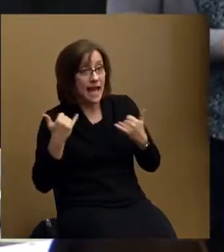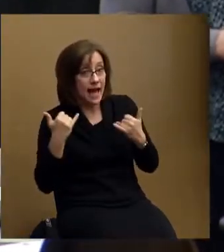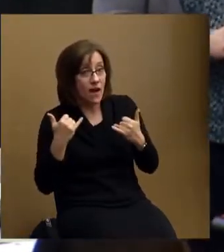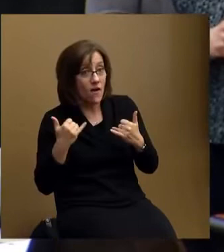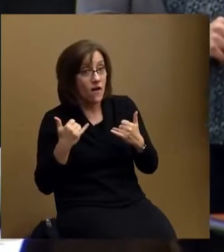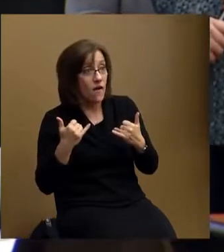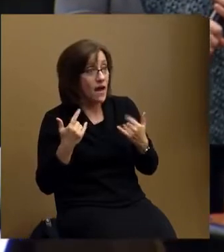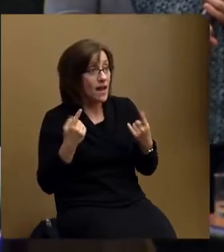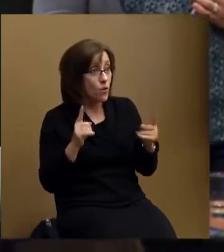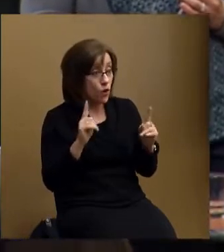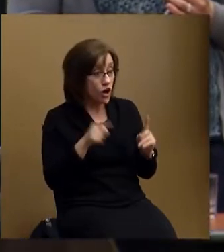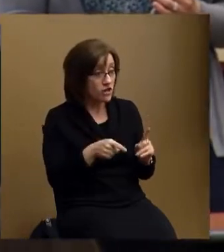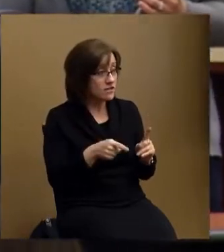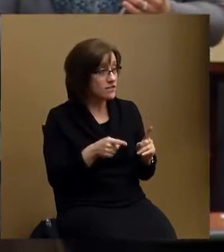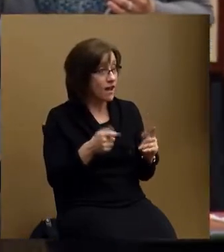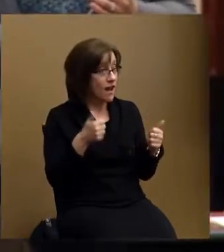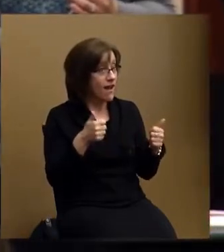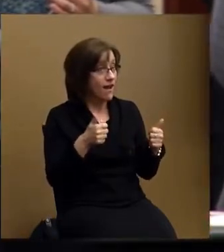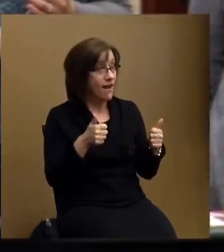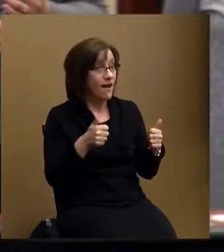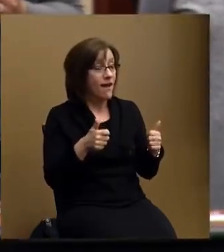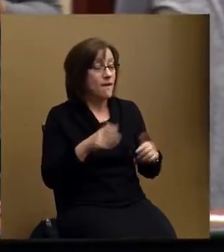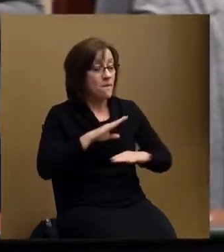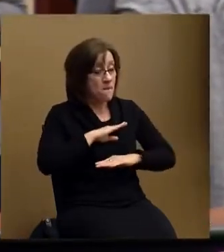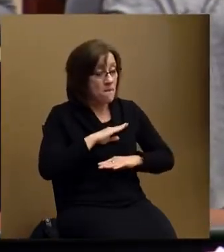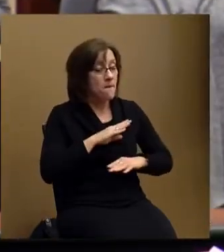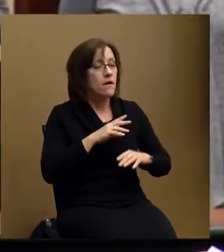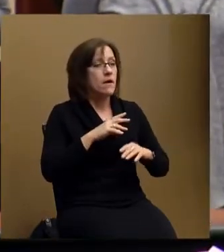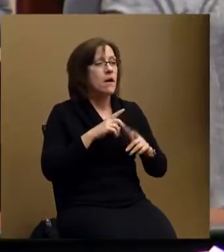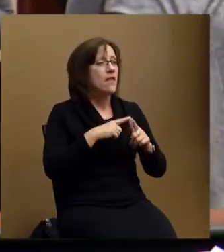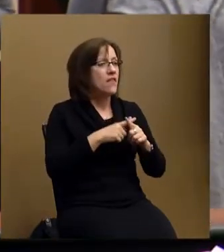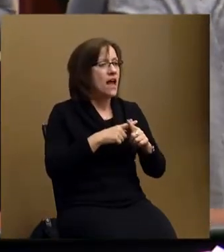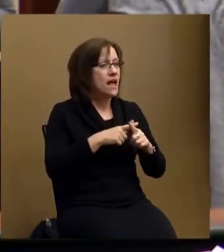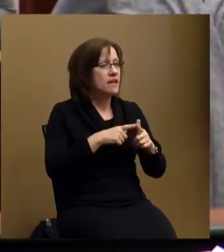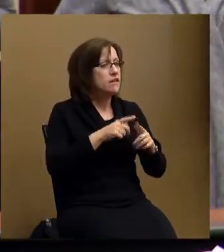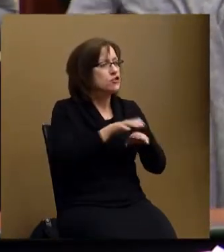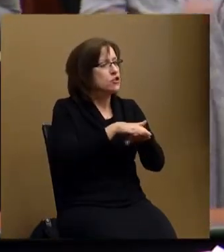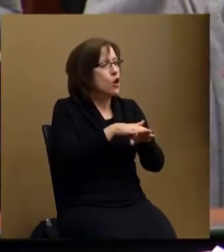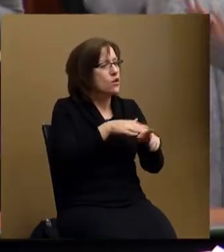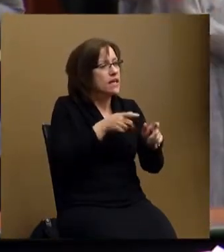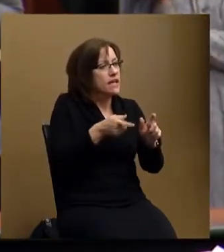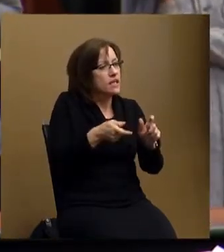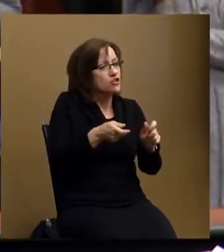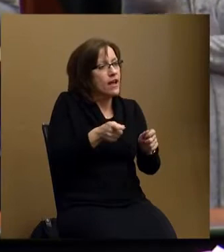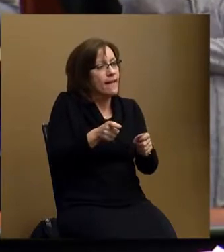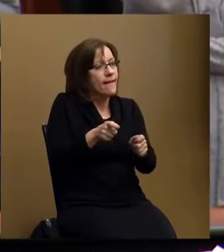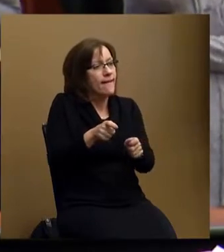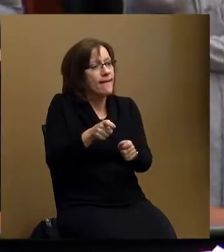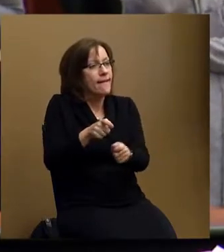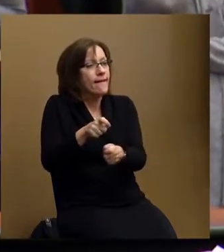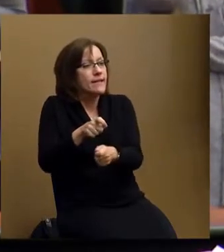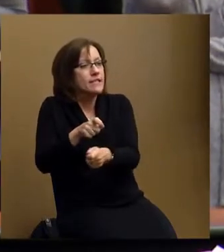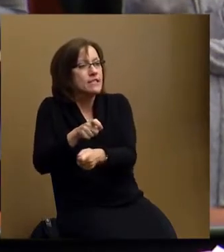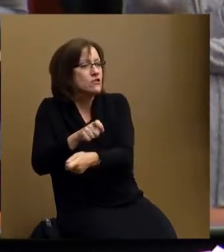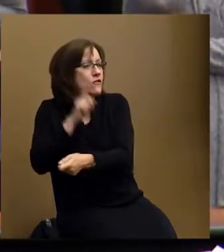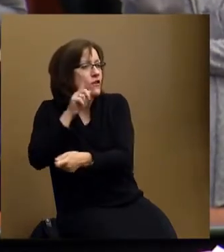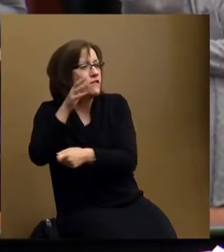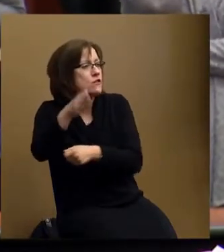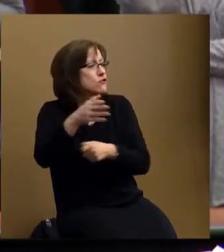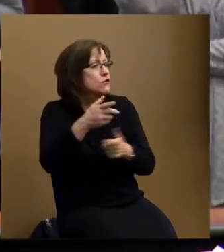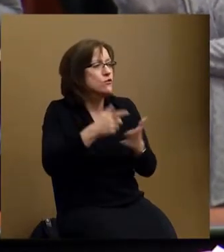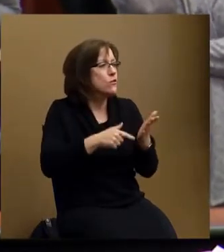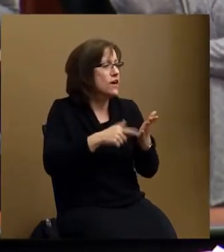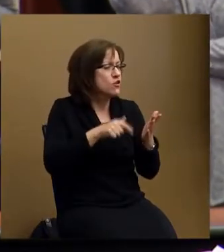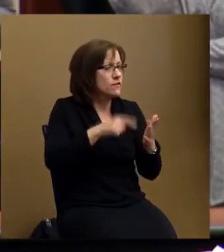very well, right? What can I graduate that to that might be different in the future? Okay,